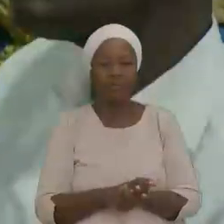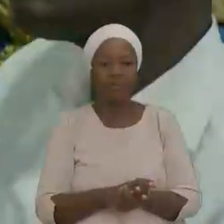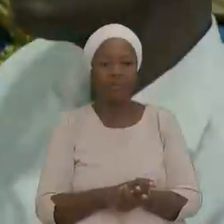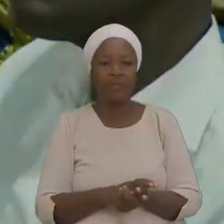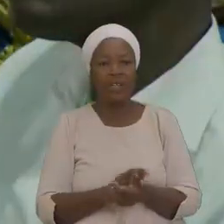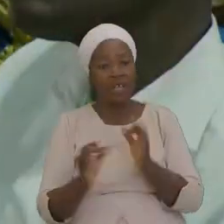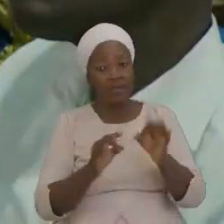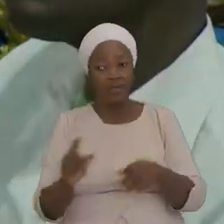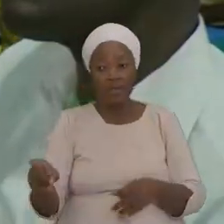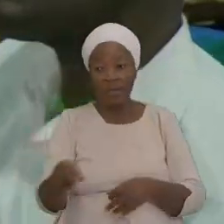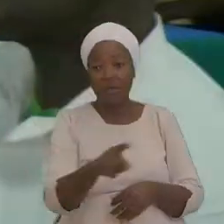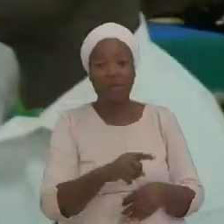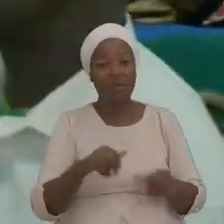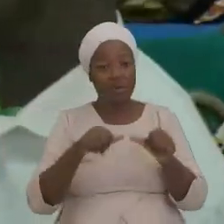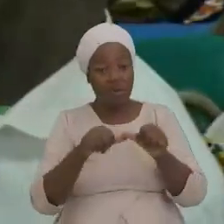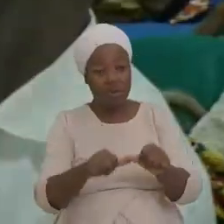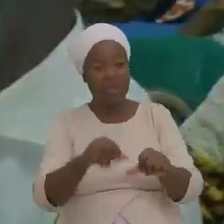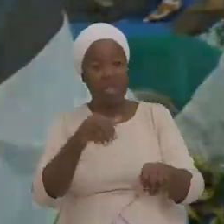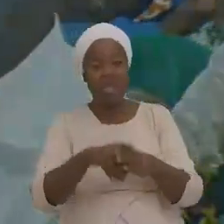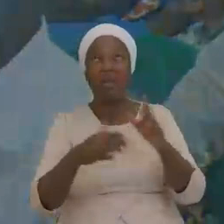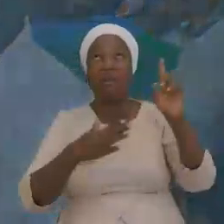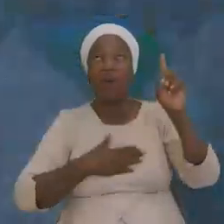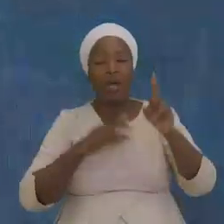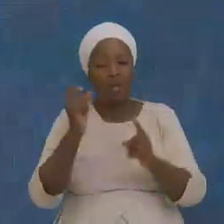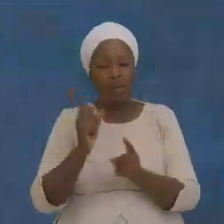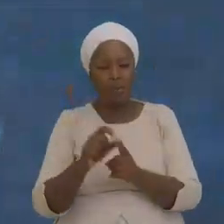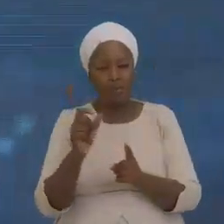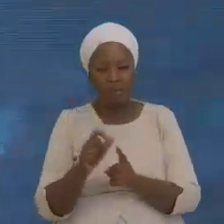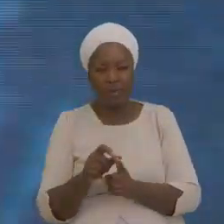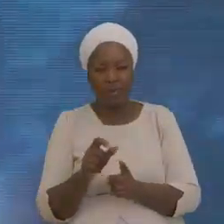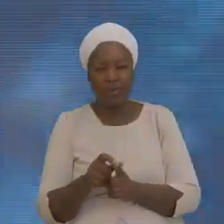if ye continue in my word.